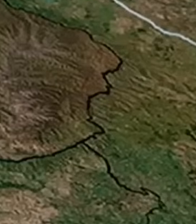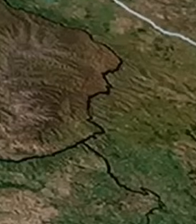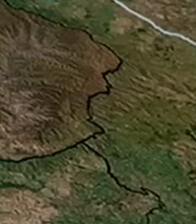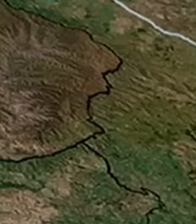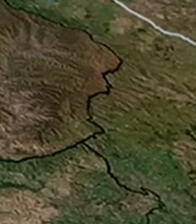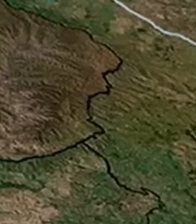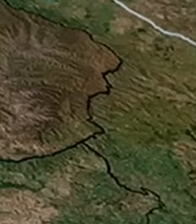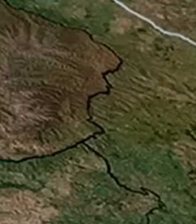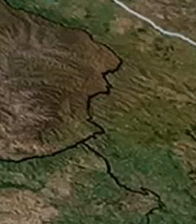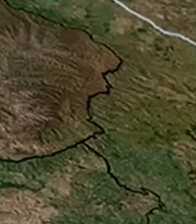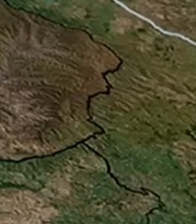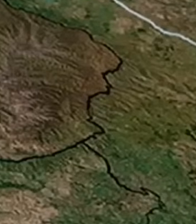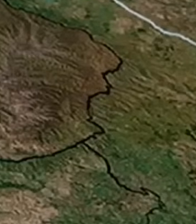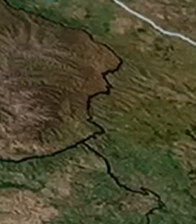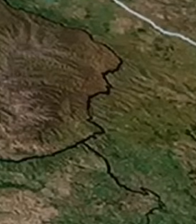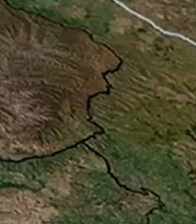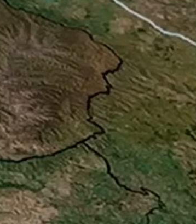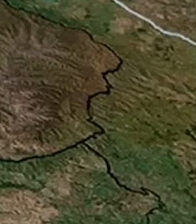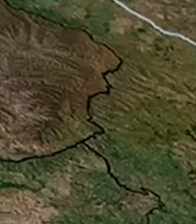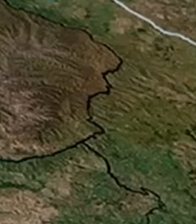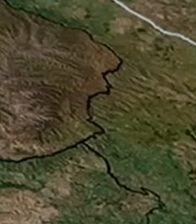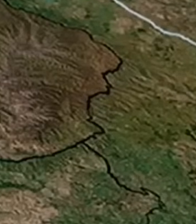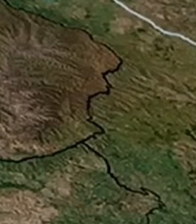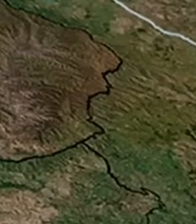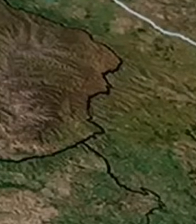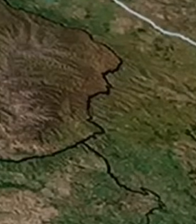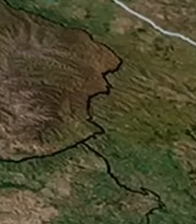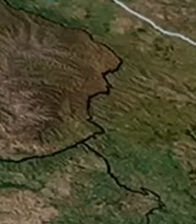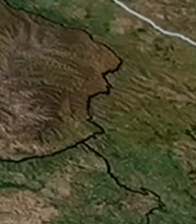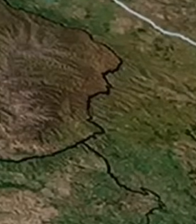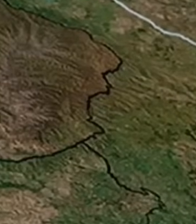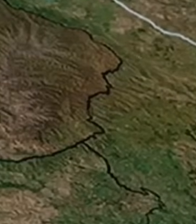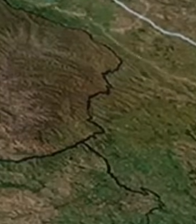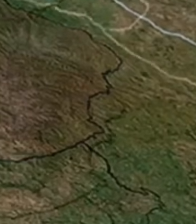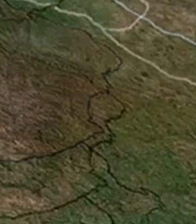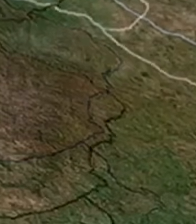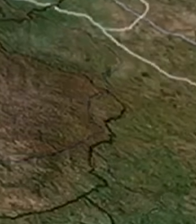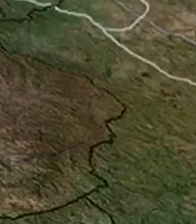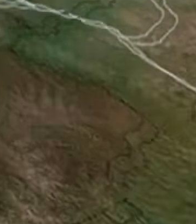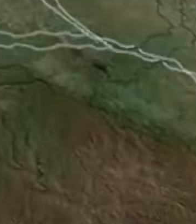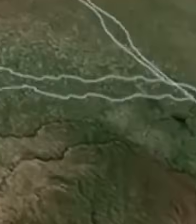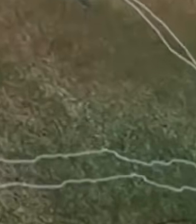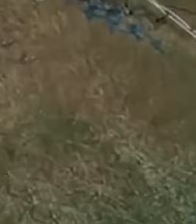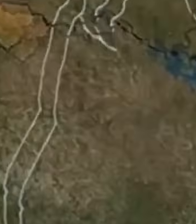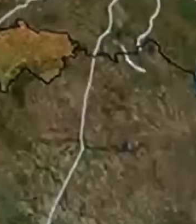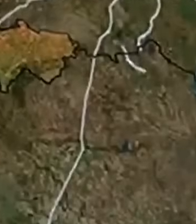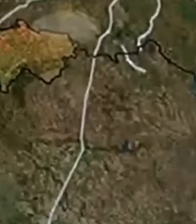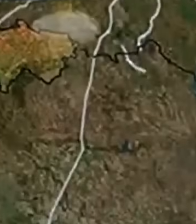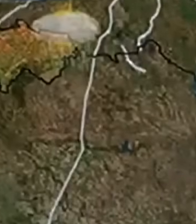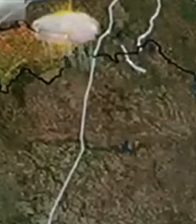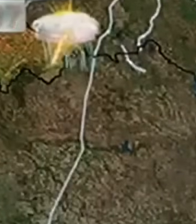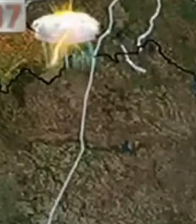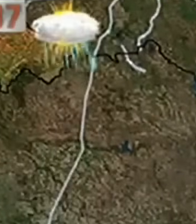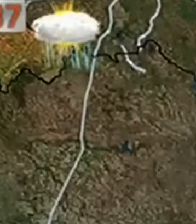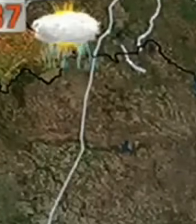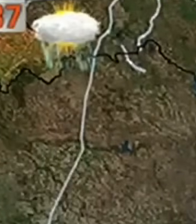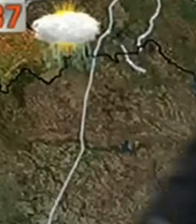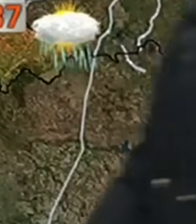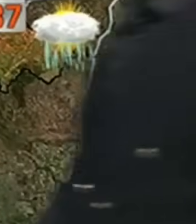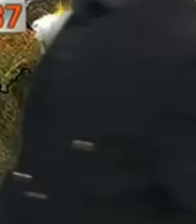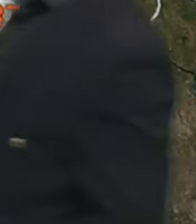ke 35 mo go bontšha go tla ba go fiša province eo le metsarane ya dipula yeo tla be go tshwela province eo ka moka re bela